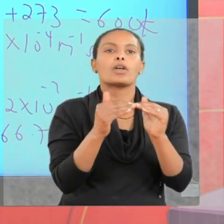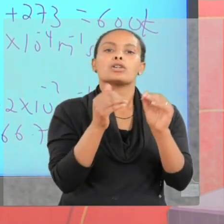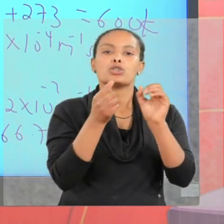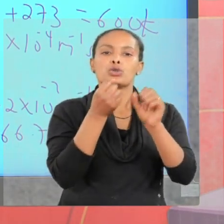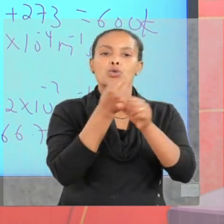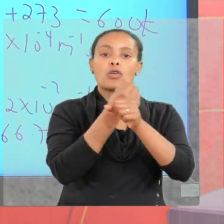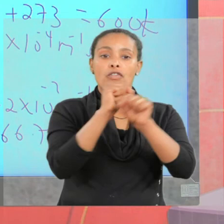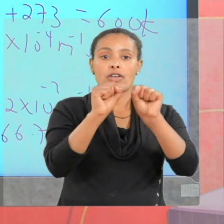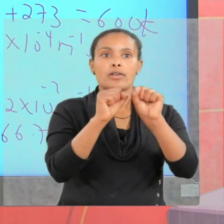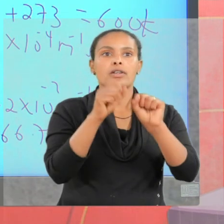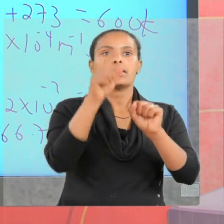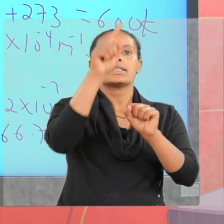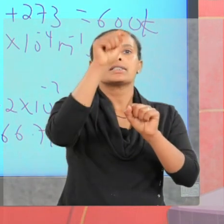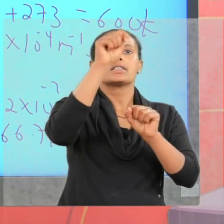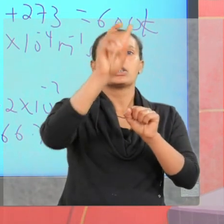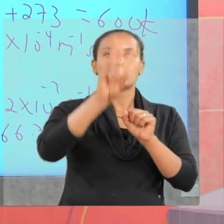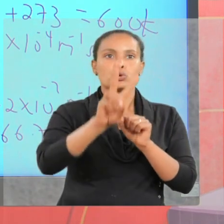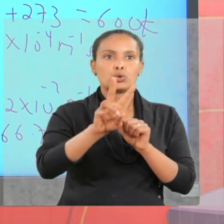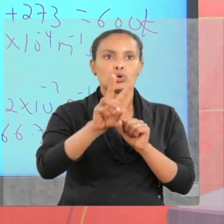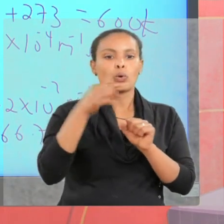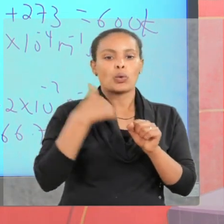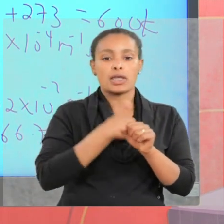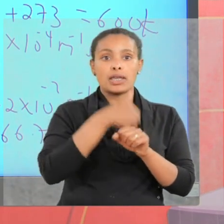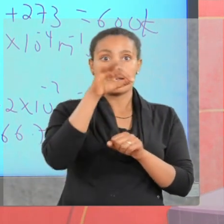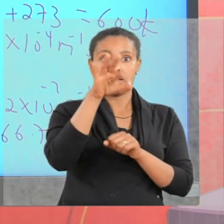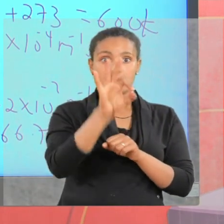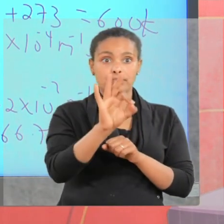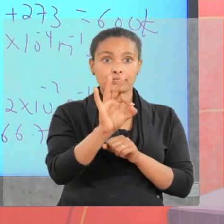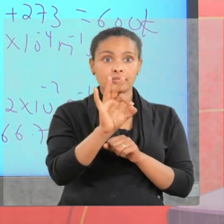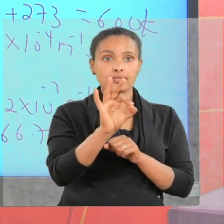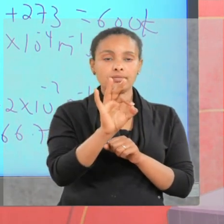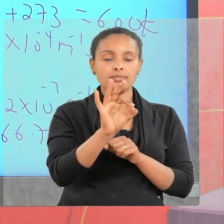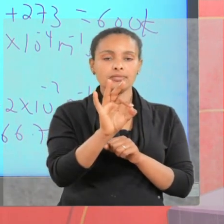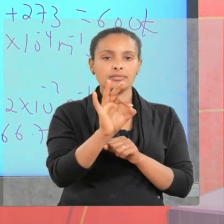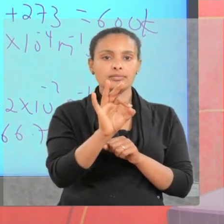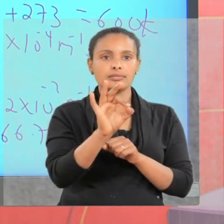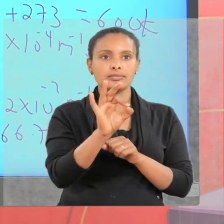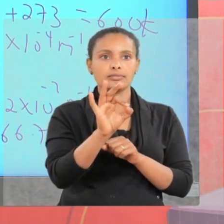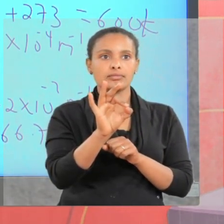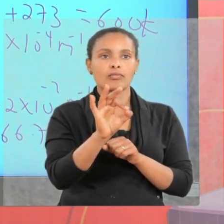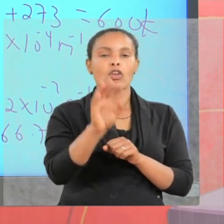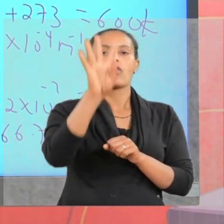solving for T2, we get